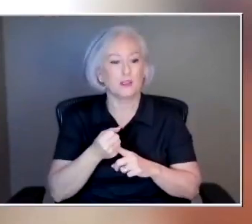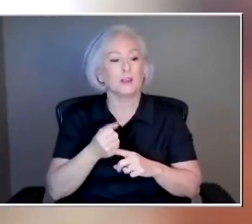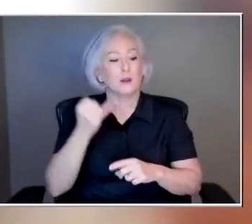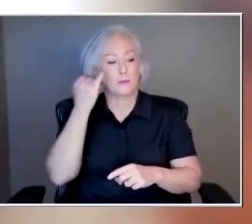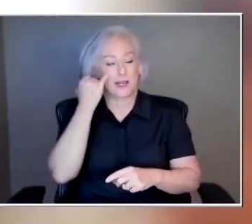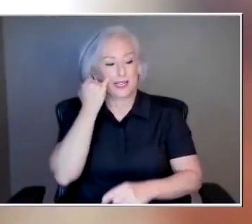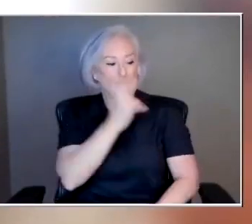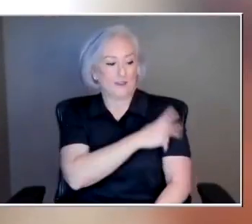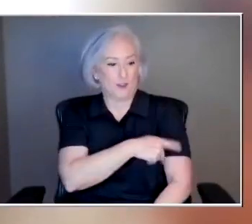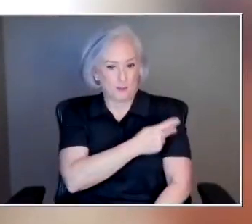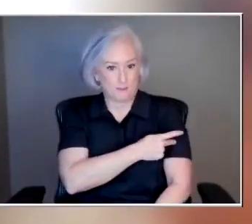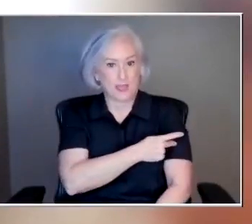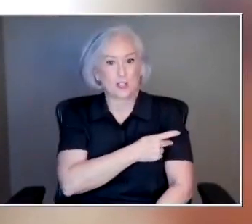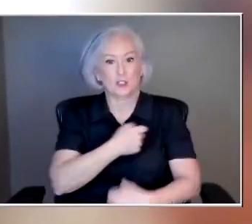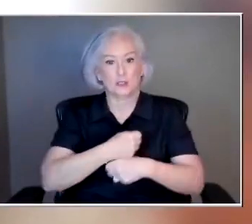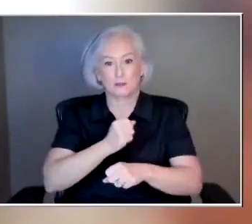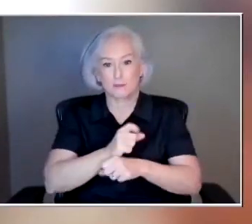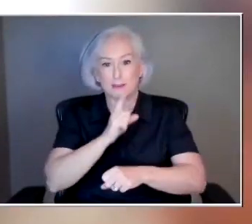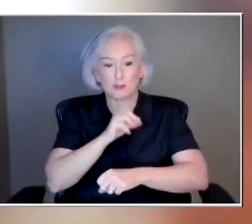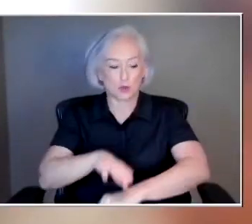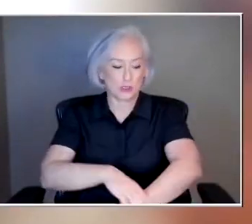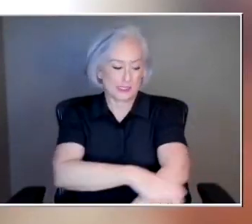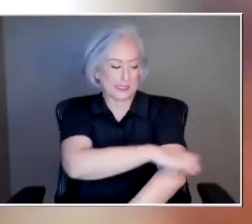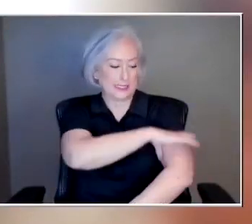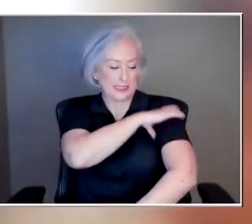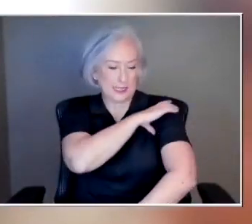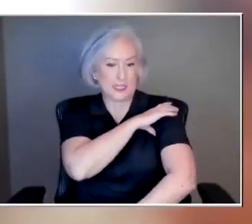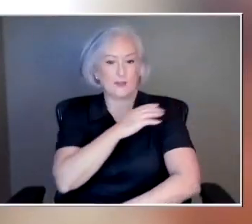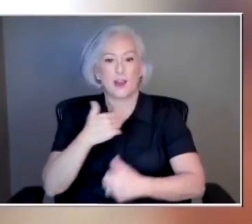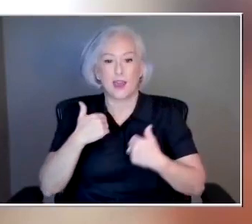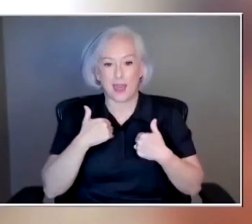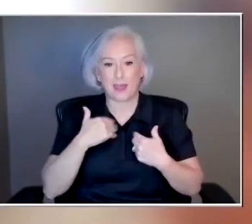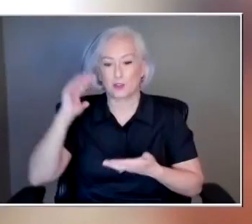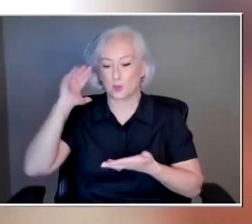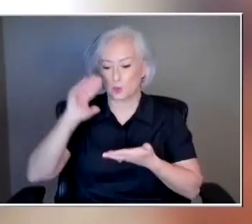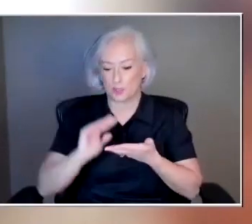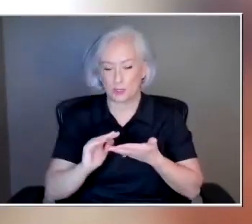they're wearing their sleeve, doing all the right things to keep the symptoms down,